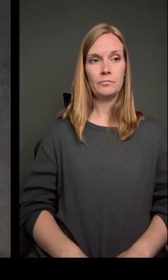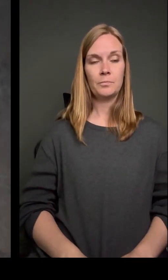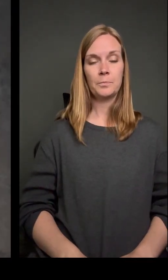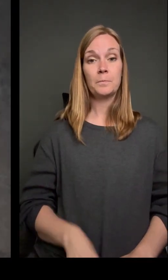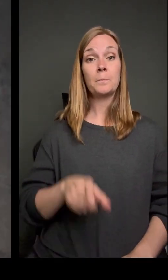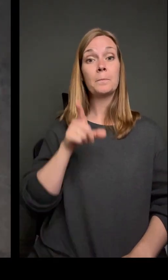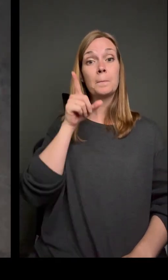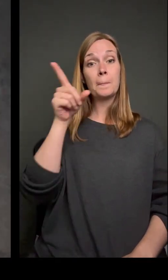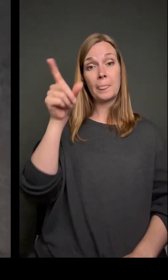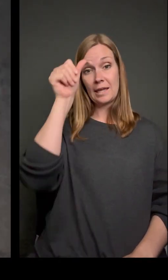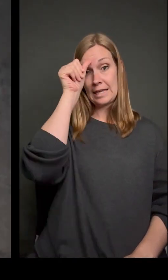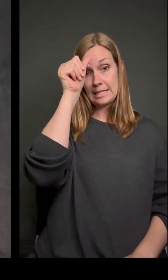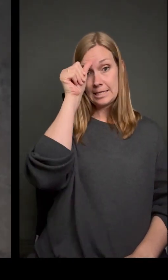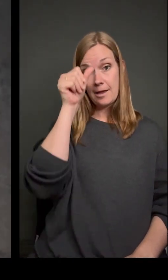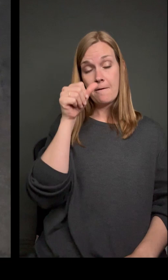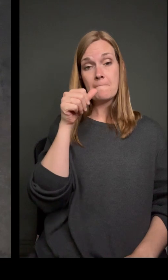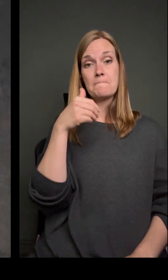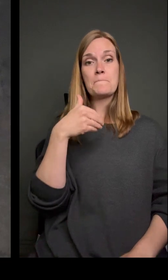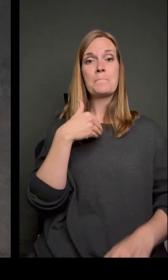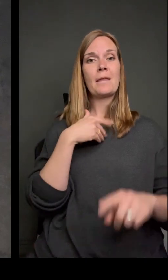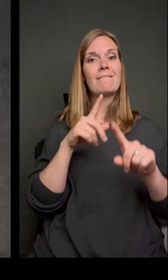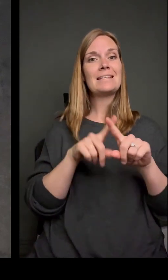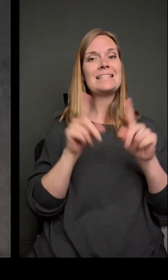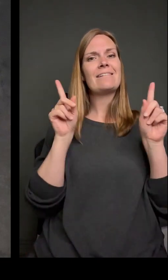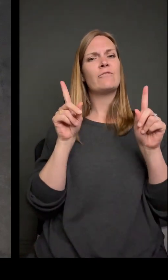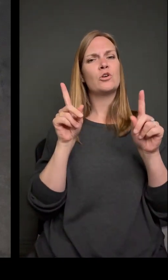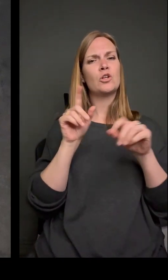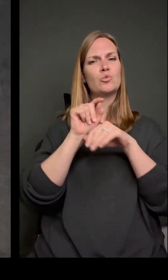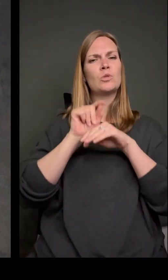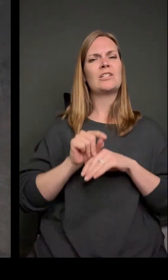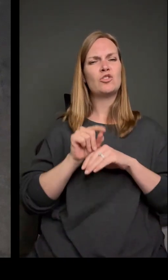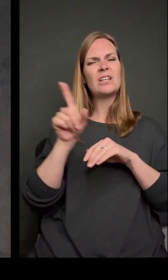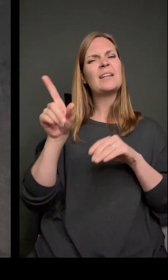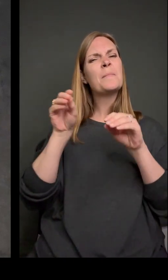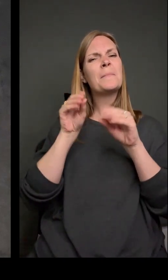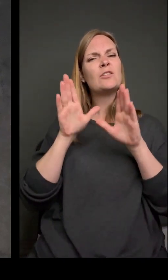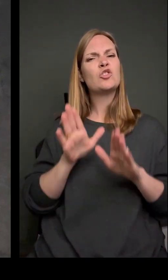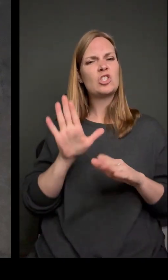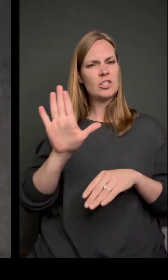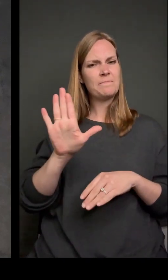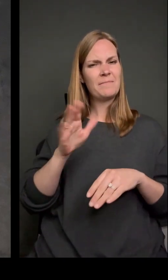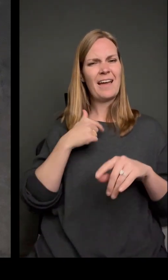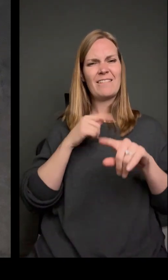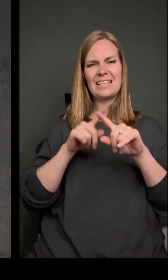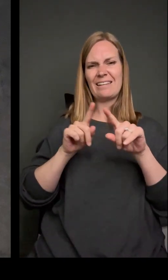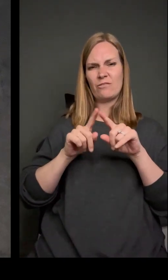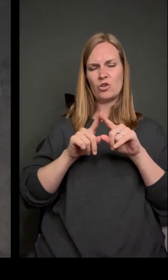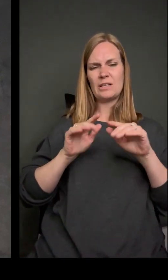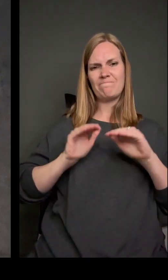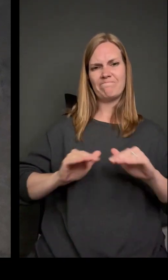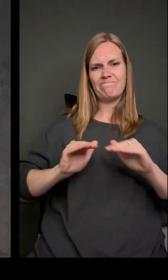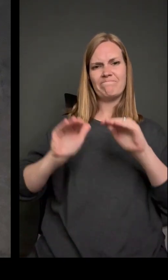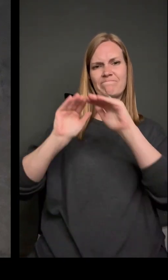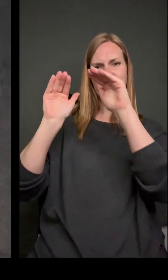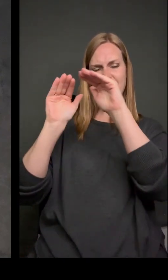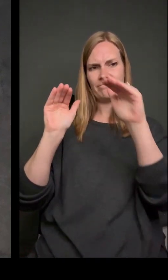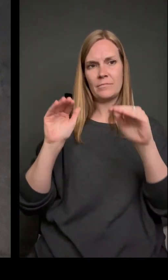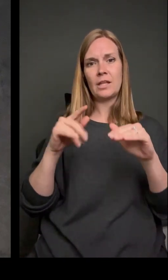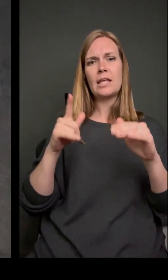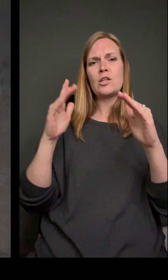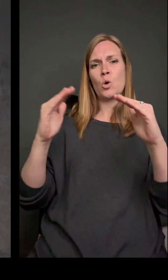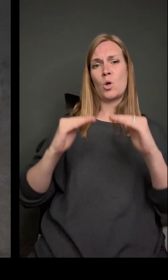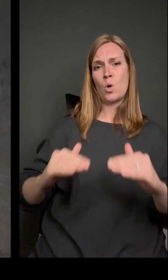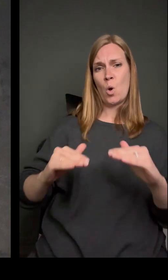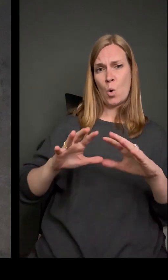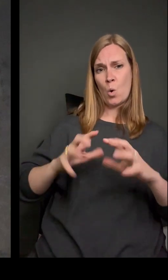In India, they have a very different magical tradition. They have different kinds of magicians. It's part of their caste system going back for centuries. The